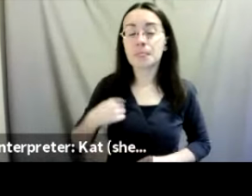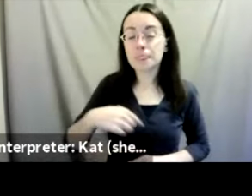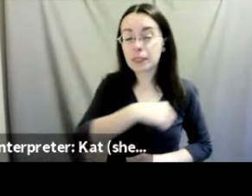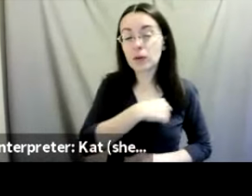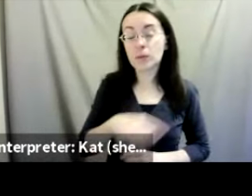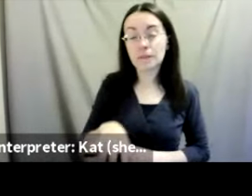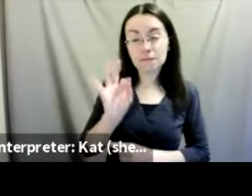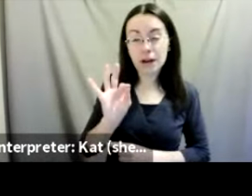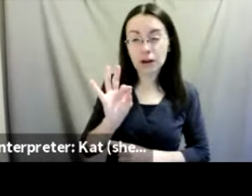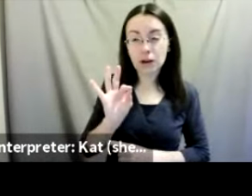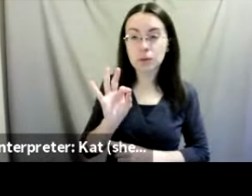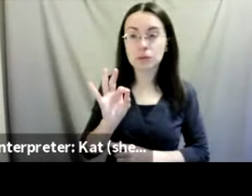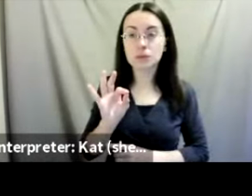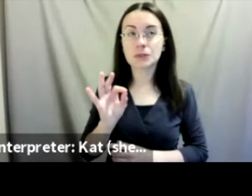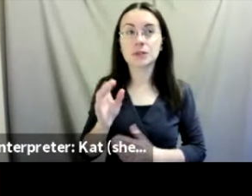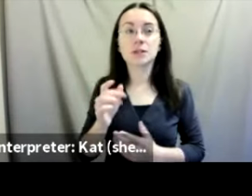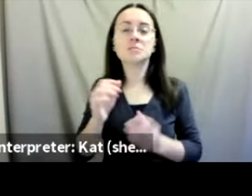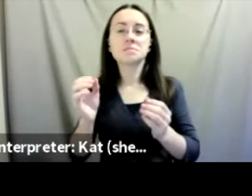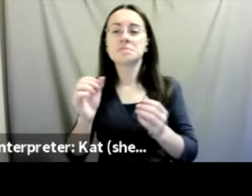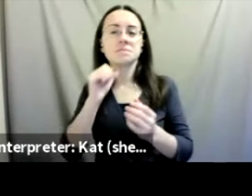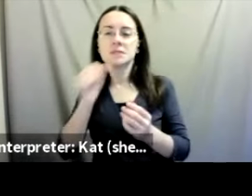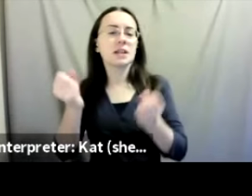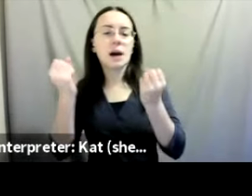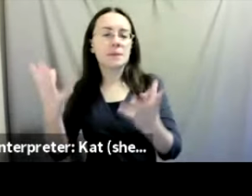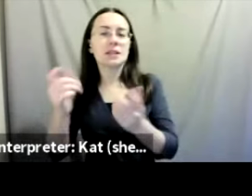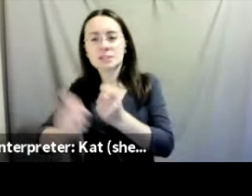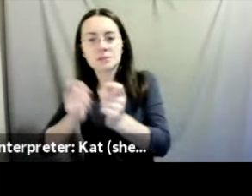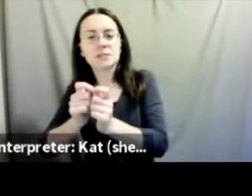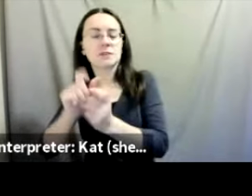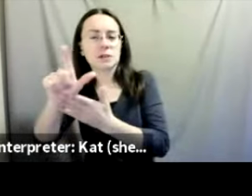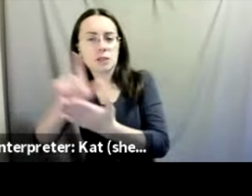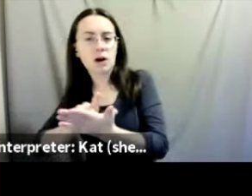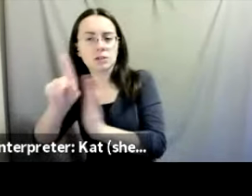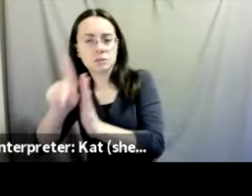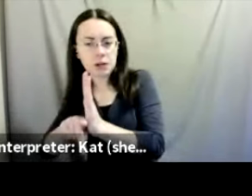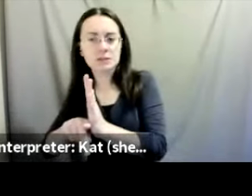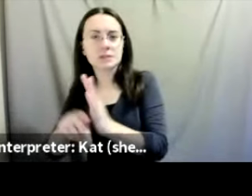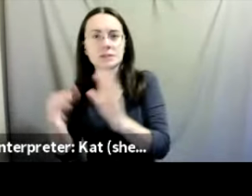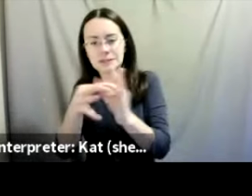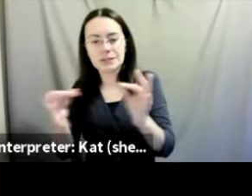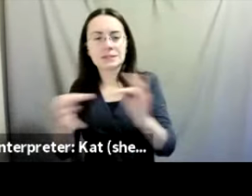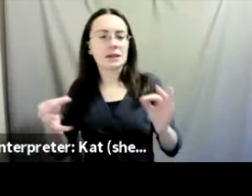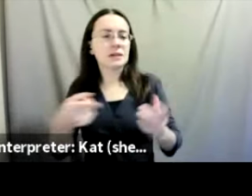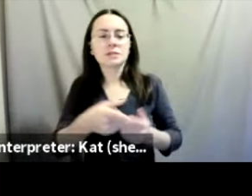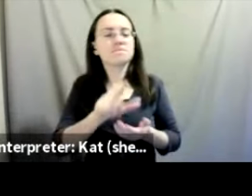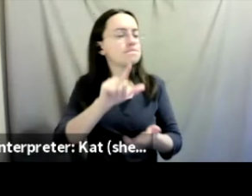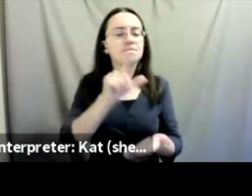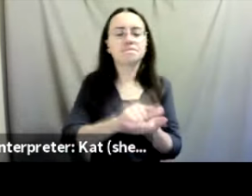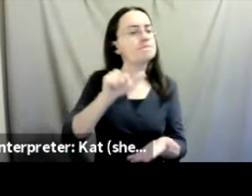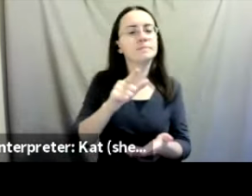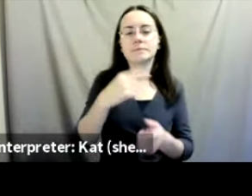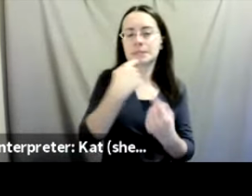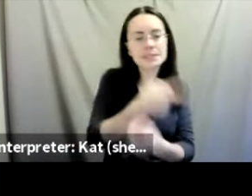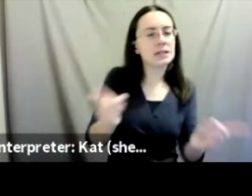there isn't a specific law or policy that says, for example, you can't tell young people about where they can access sexual and reproductive